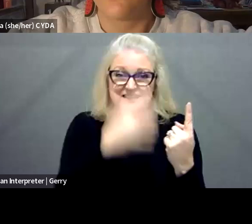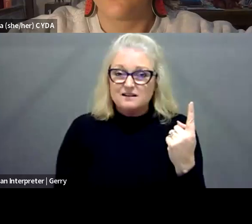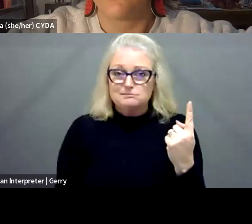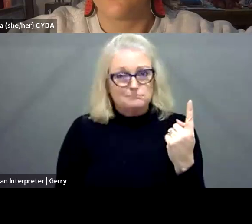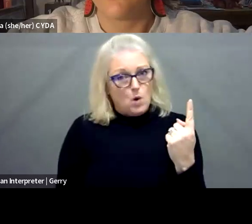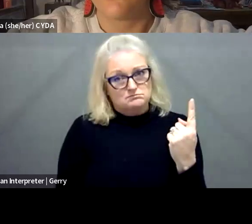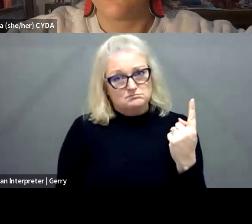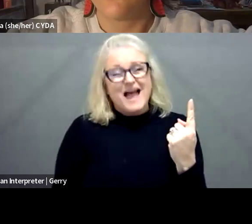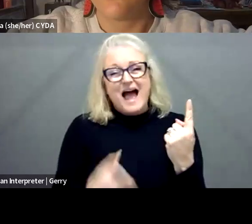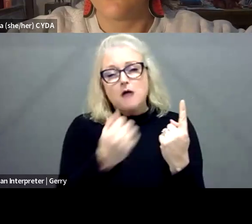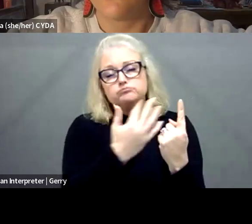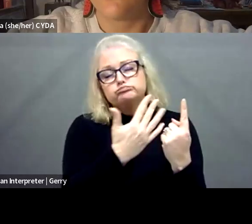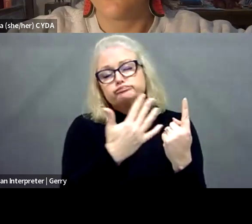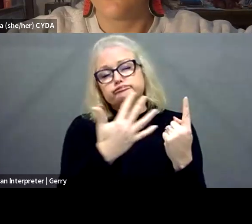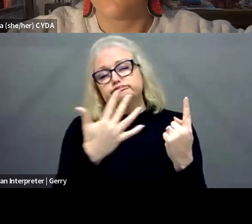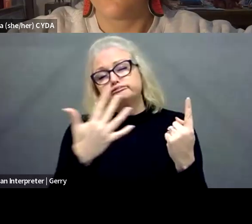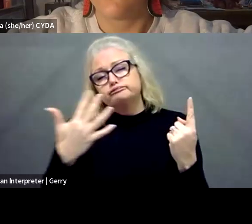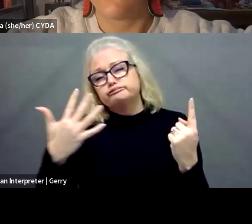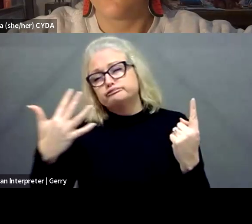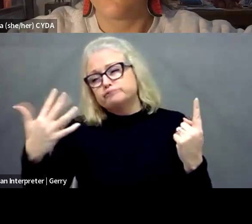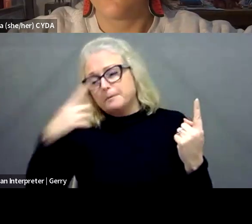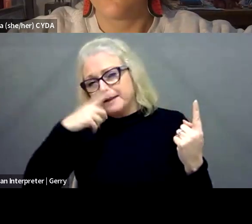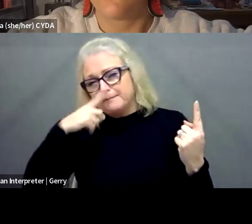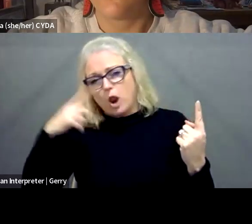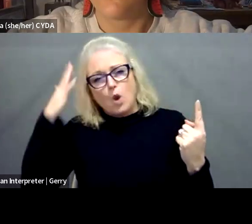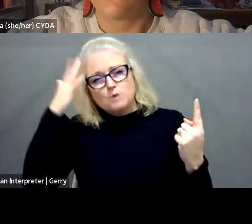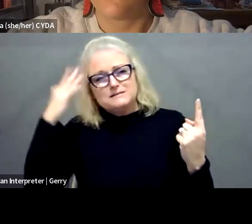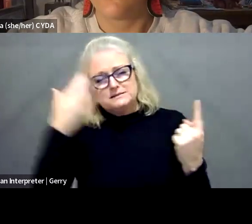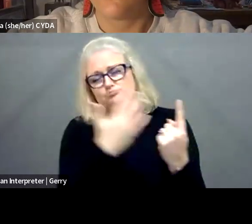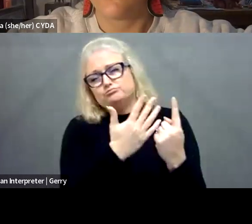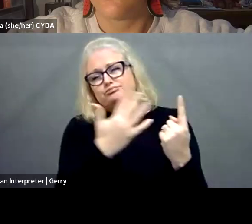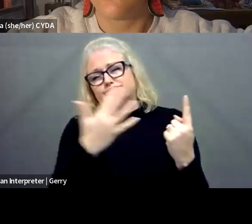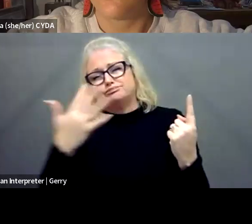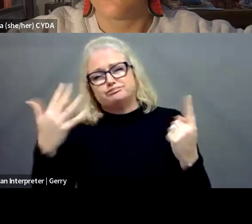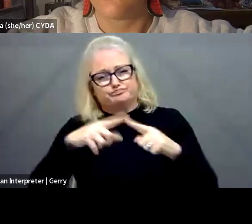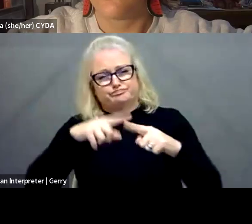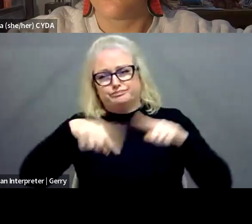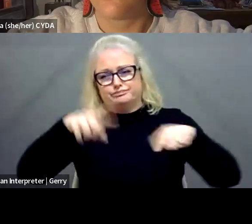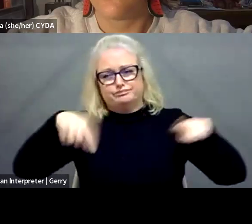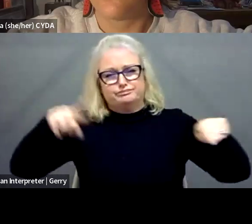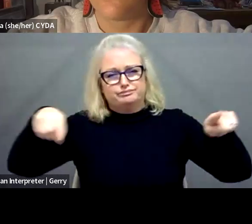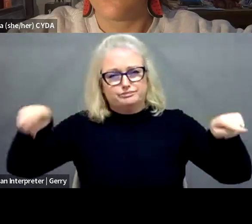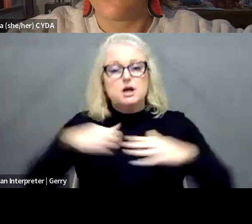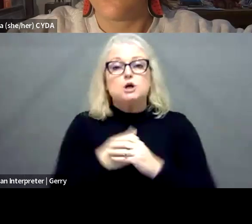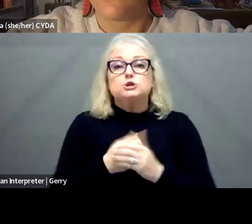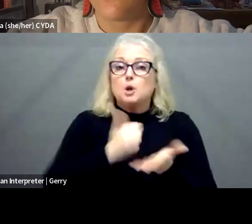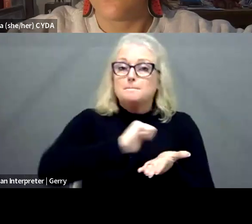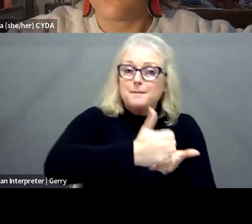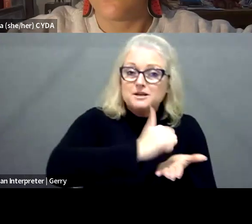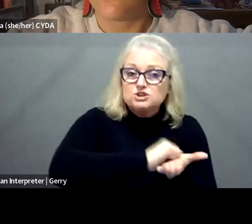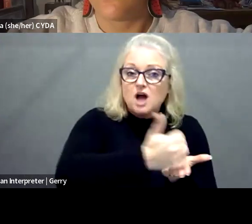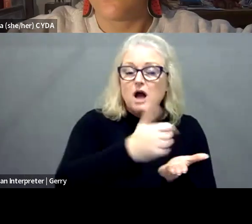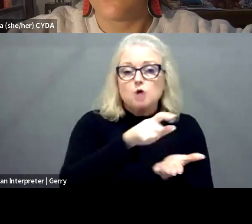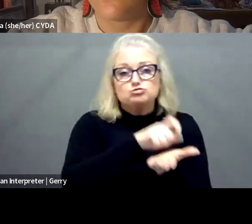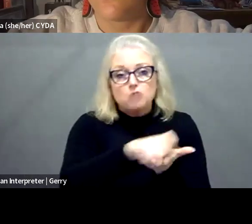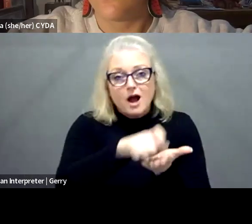person. So I think there's things that publishers can do, writers can do, and then also